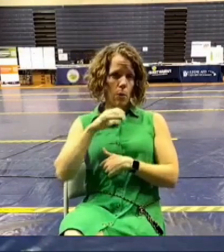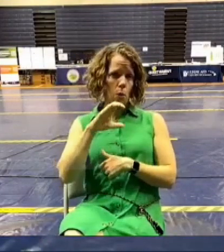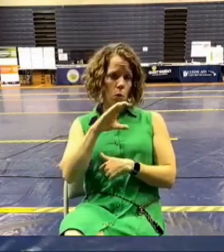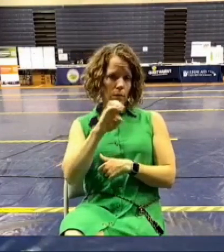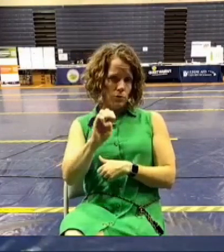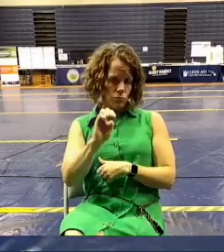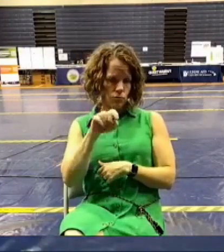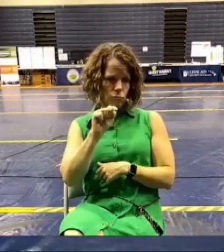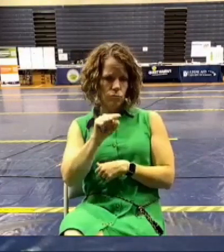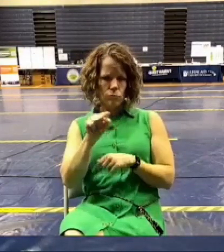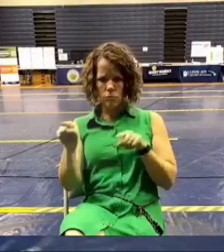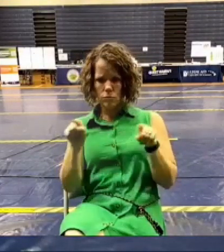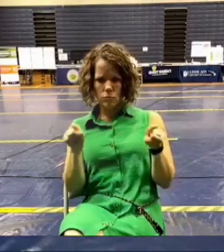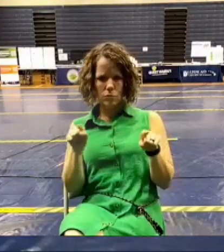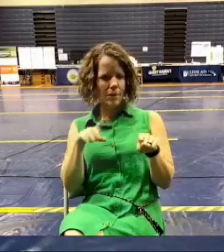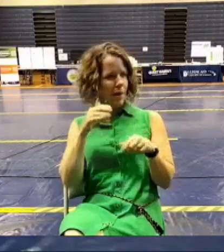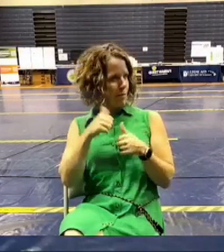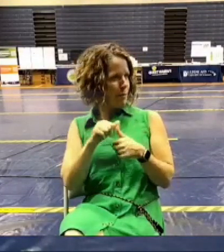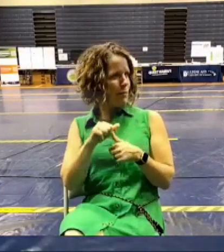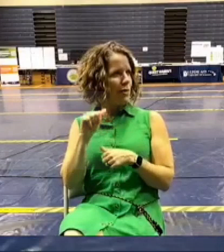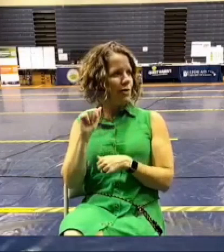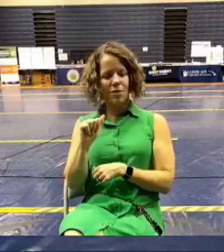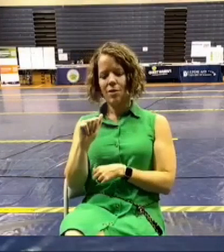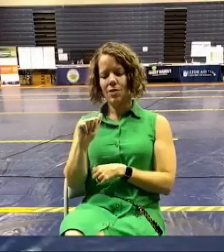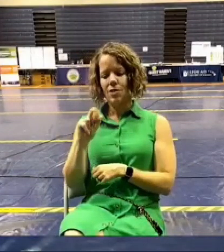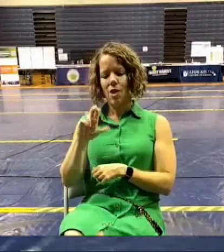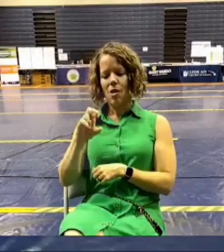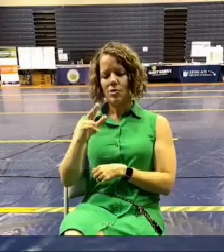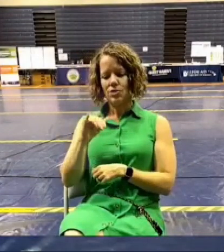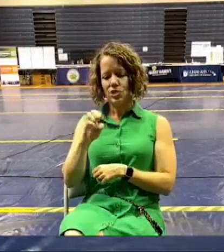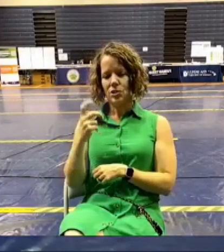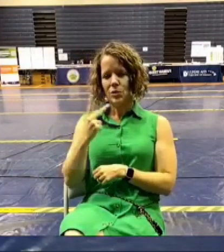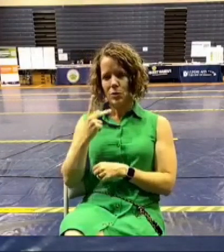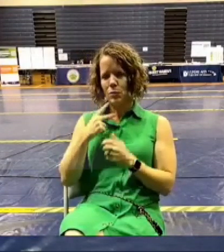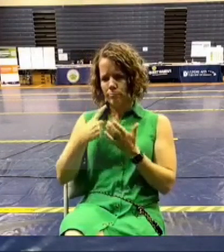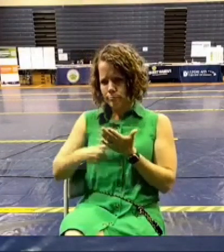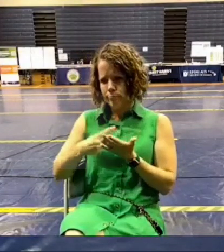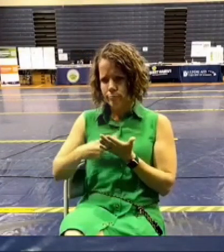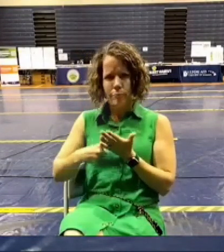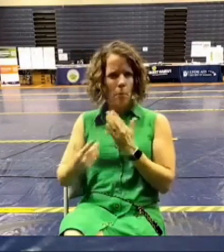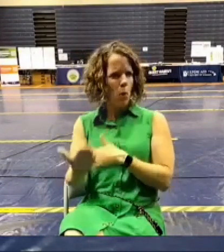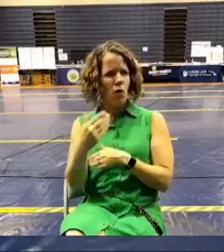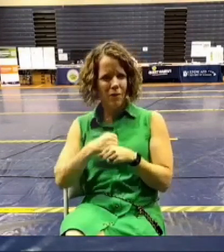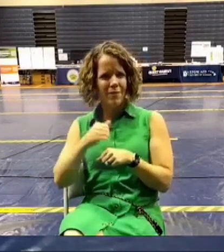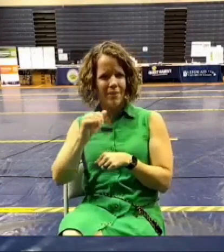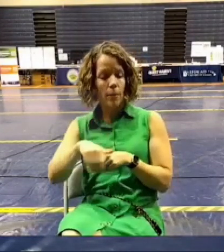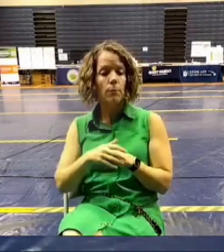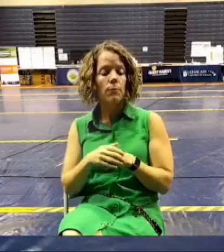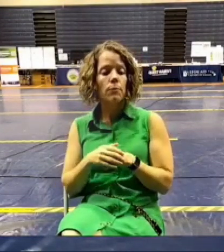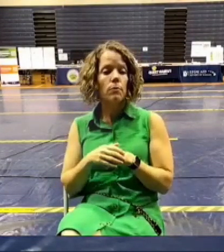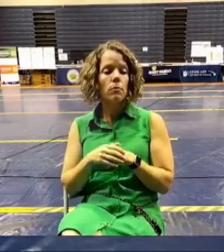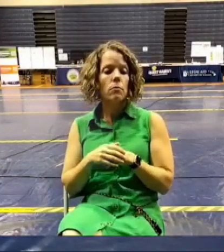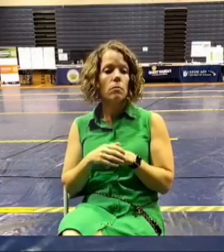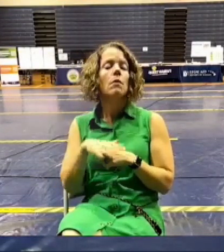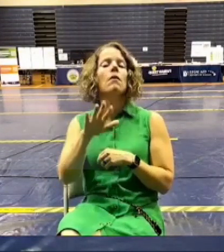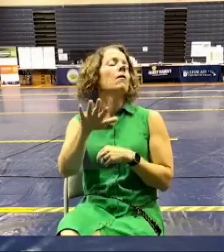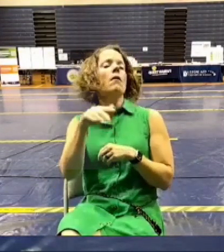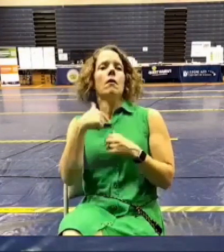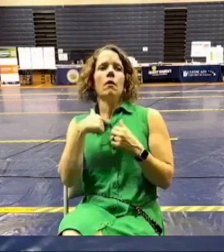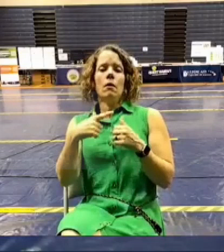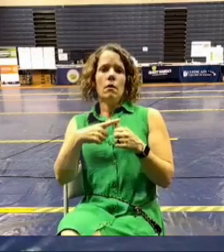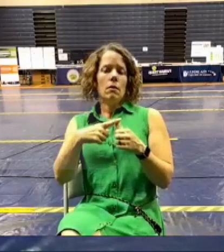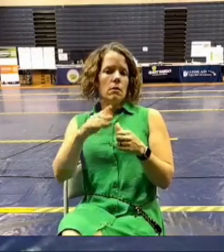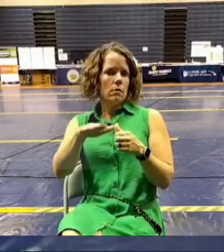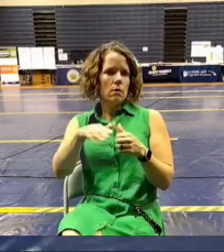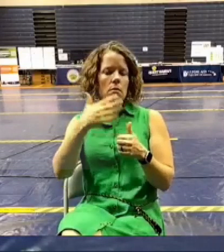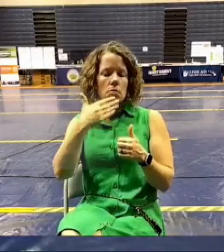with Archie during one of our morning coffees, but after the debris removal, which I want to also add, I'm very